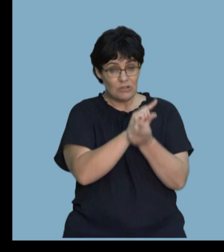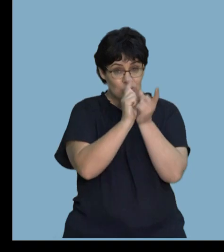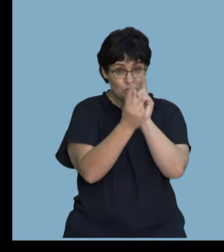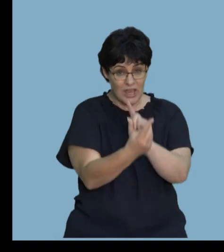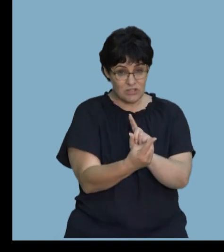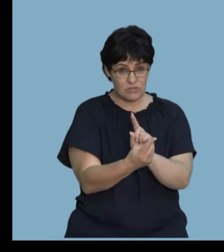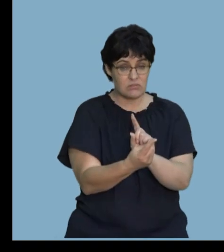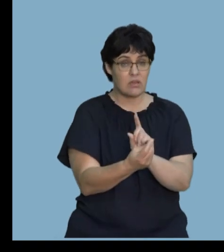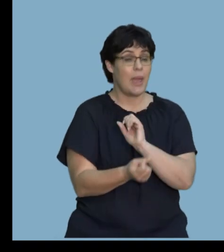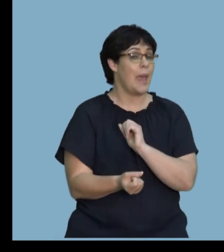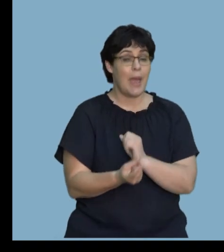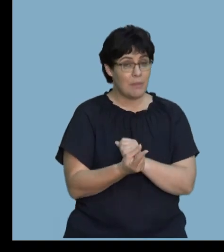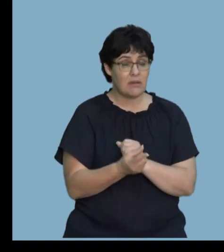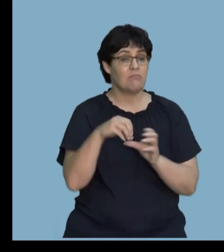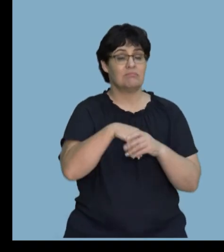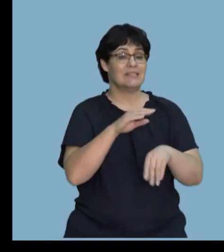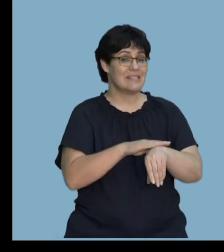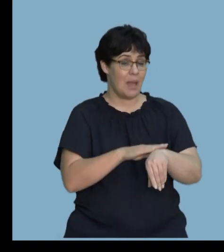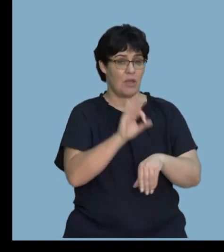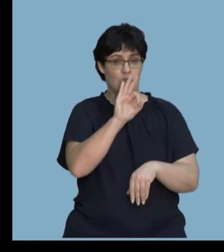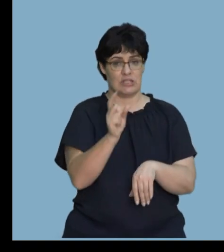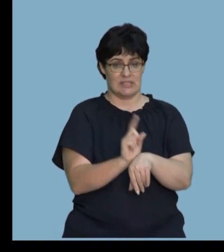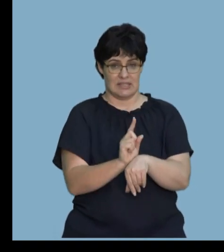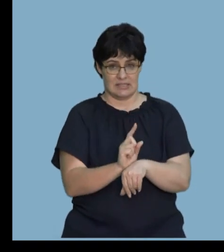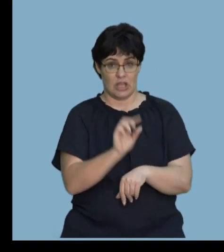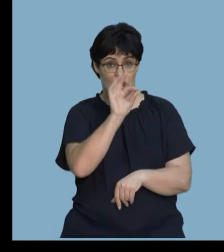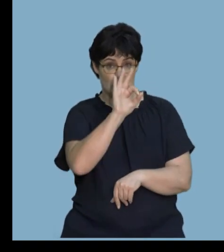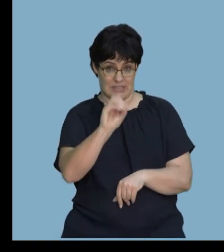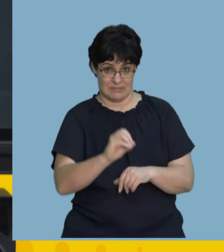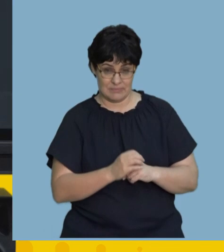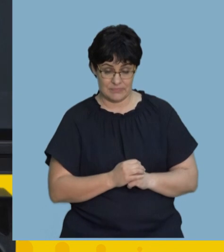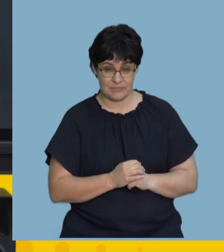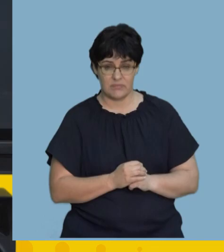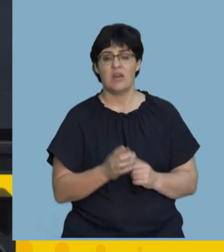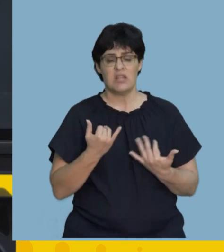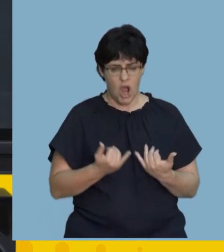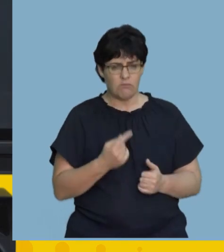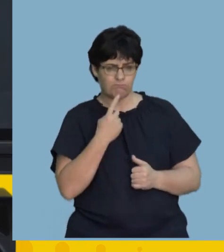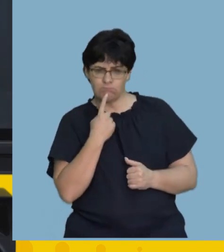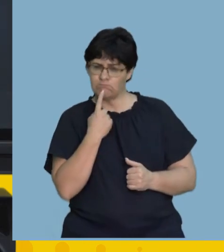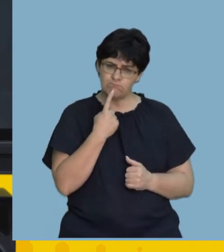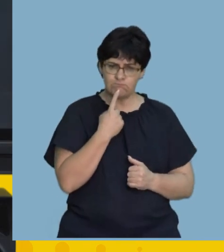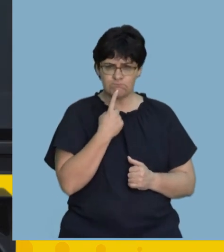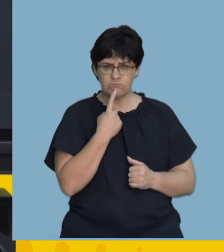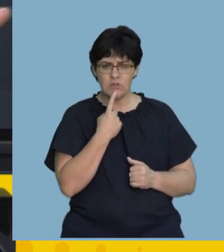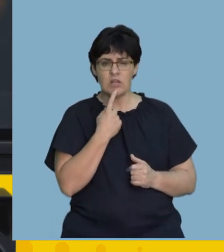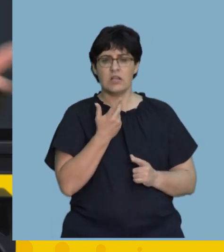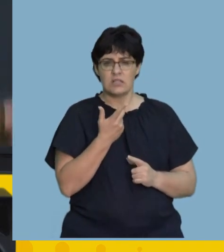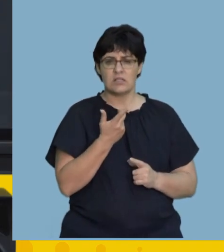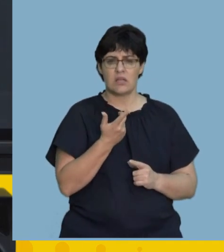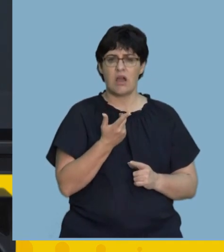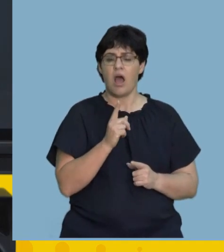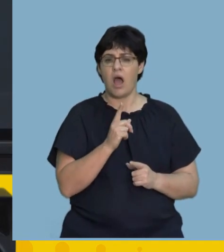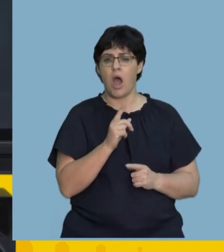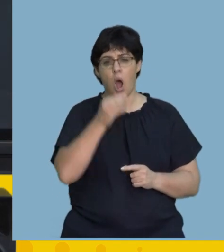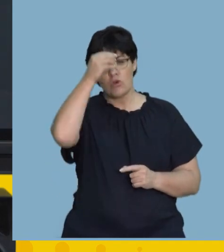took place within a period of 30 seconds. Right. Now, I'm immediately tempted to, speak to what the concept